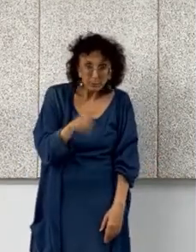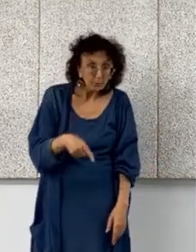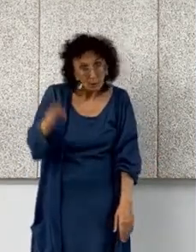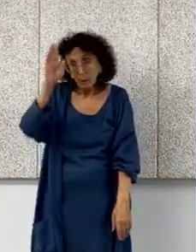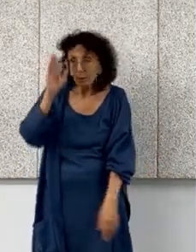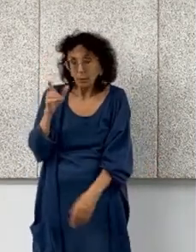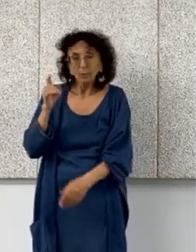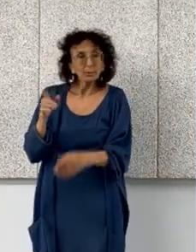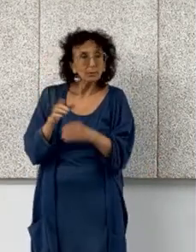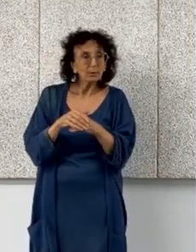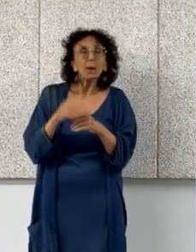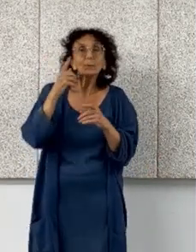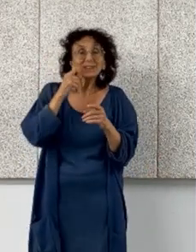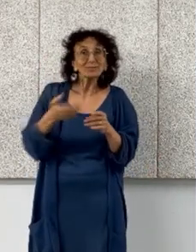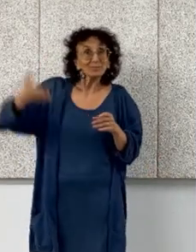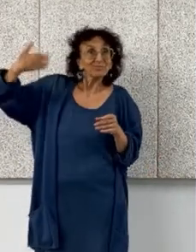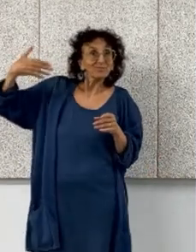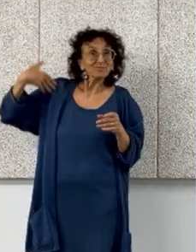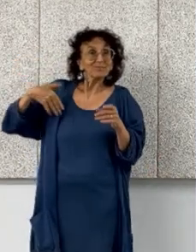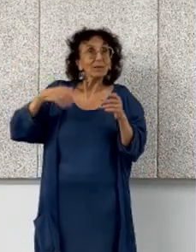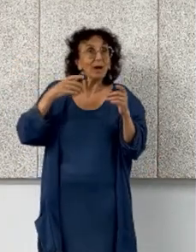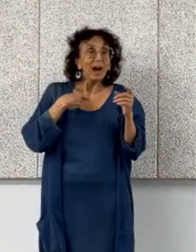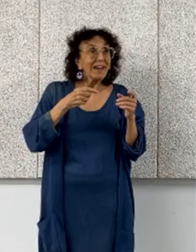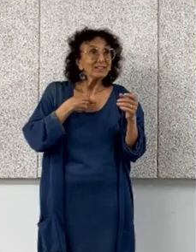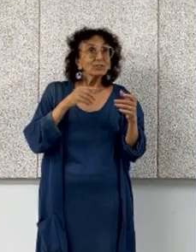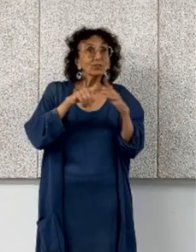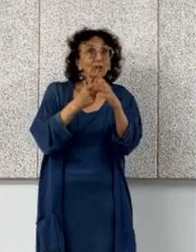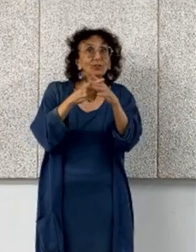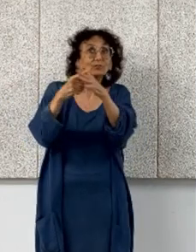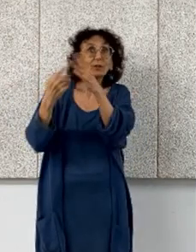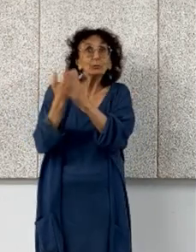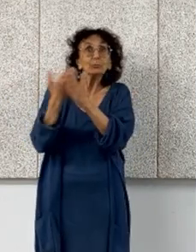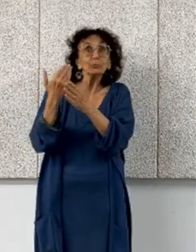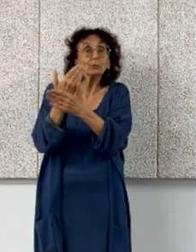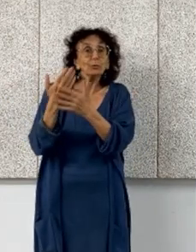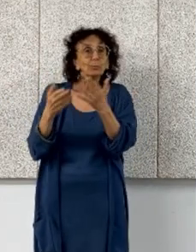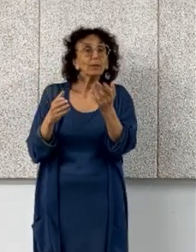my predecessor was going to have with her. That's really beautiful. Oh, that's yeah. Mm-hmm. Helps